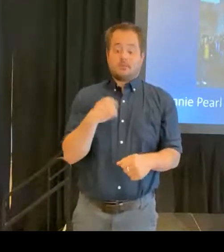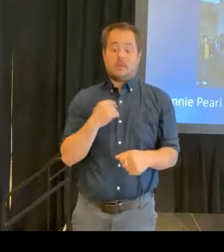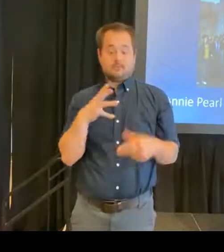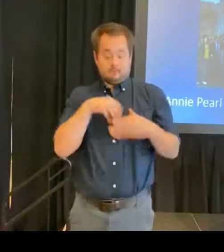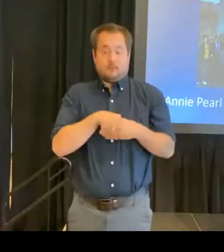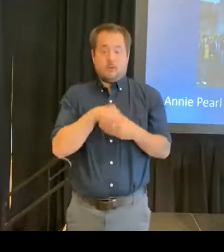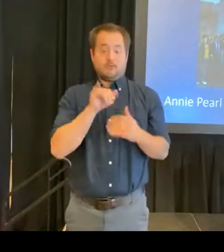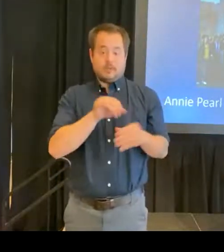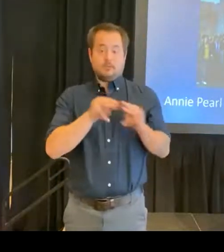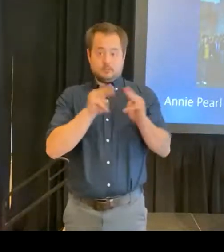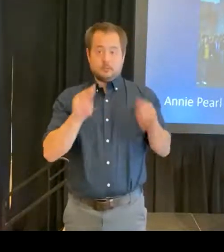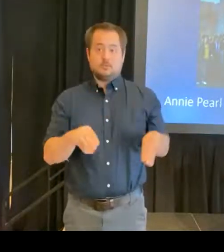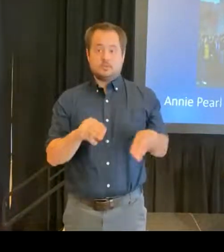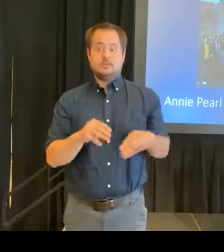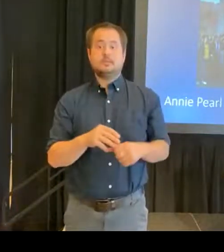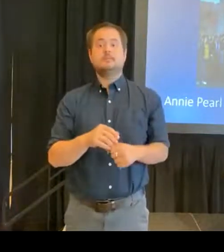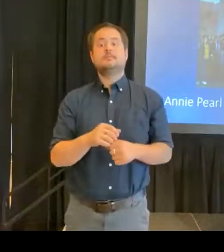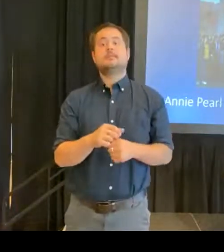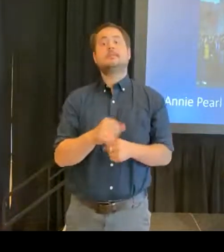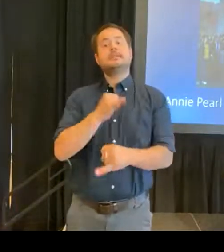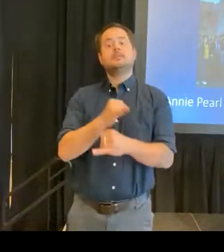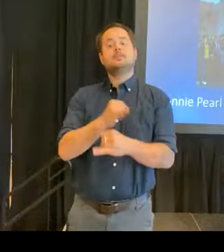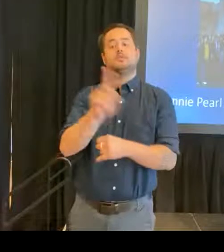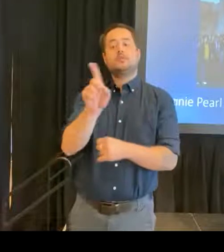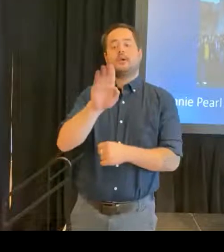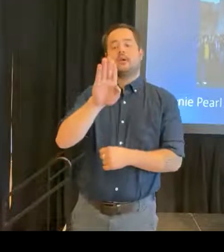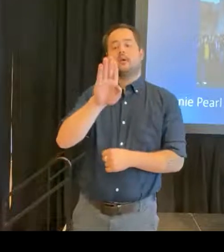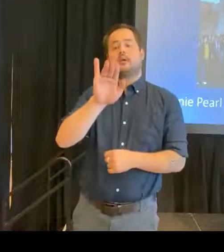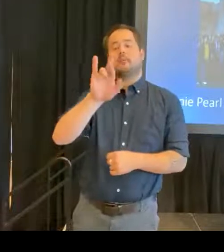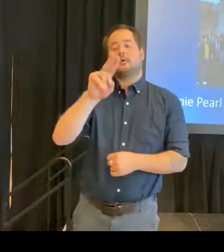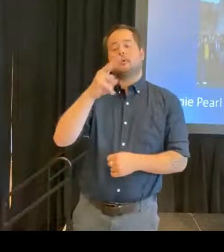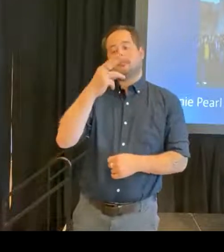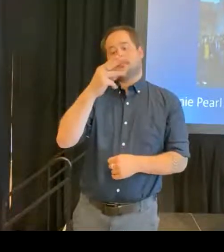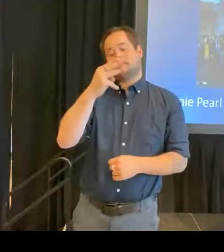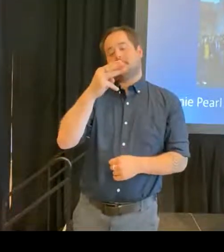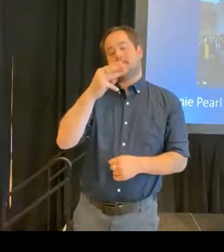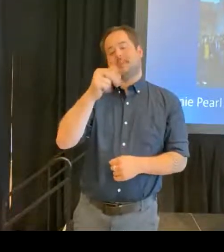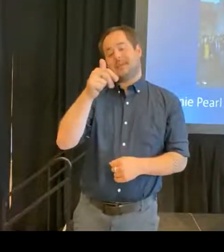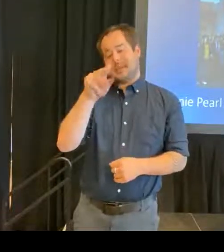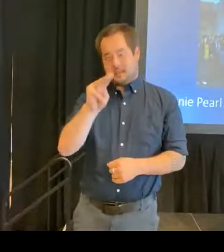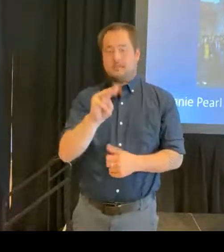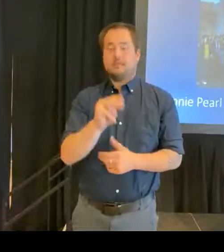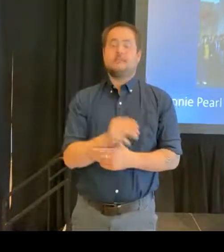in the Institute in Birmingham. You got a copy of my portrait they did.